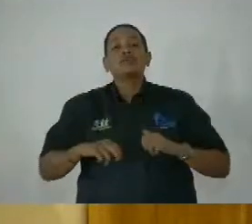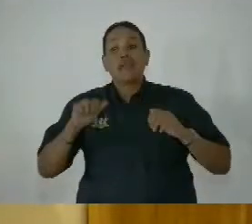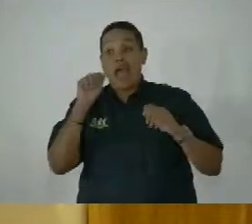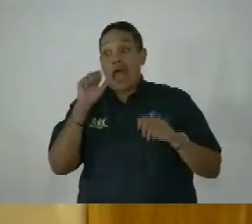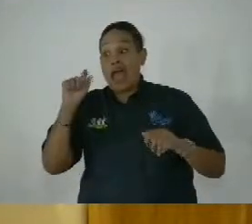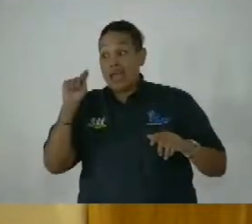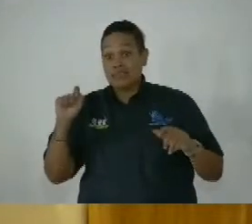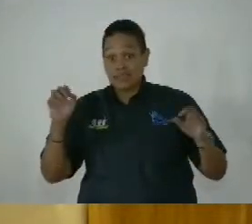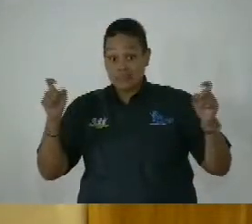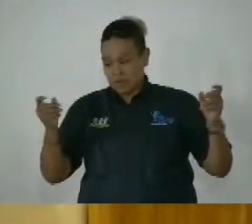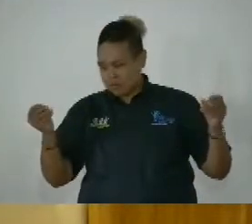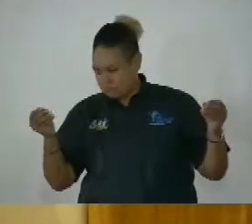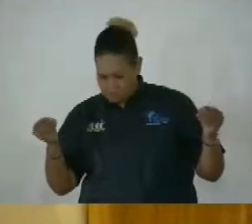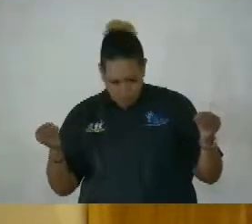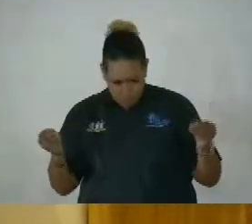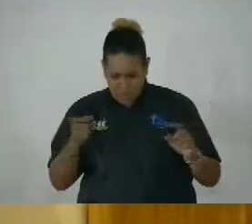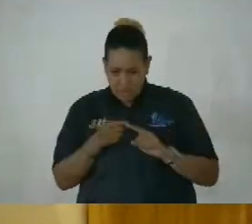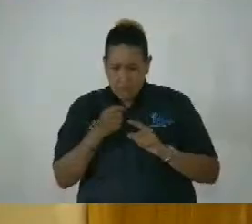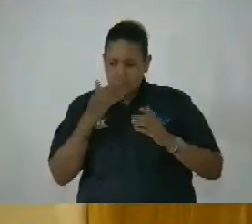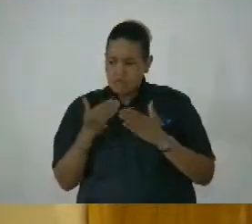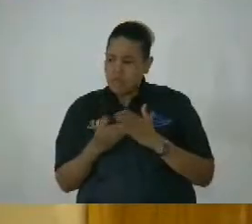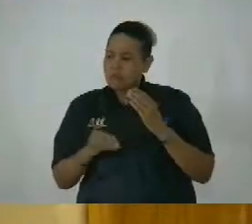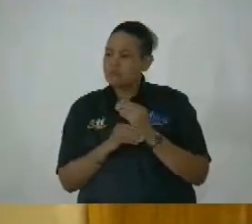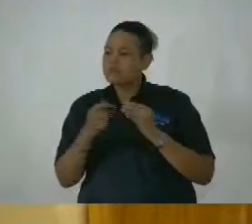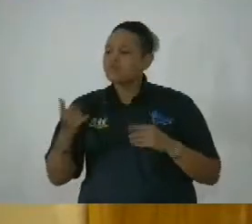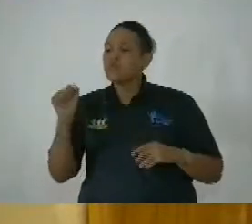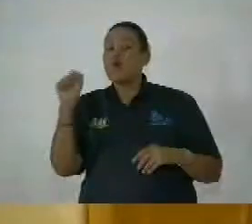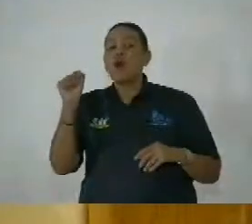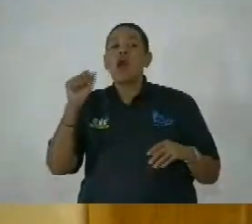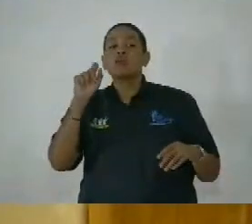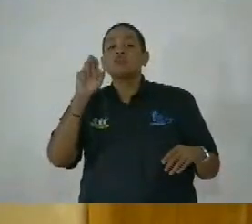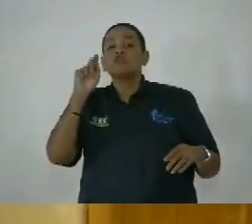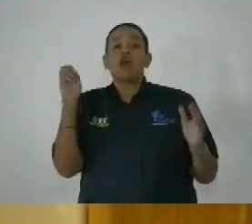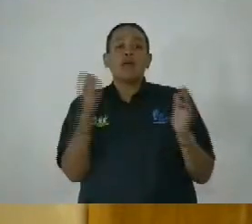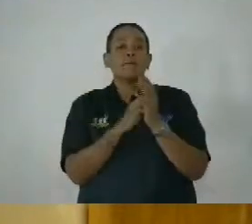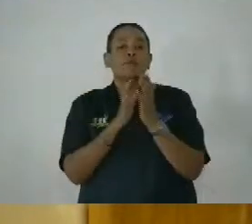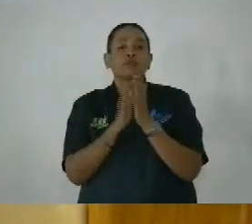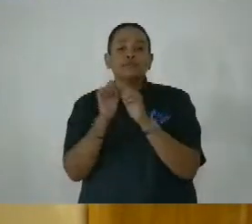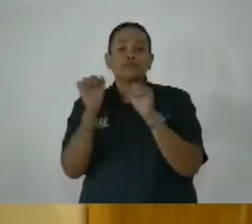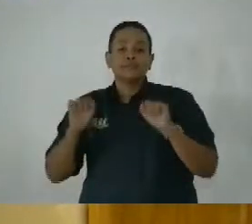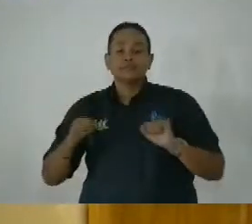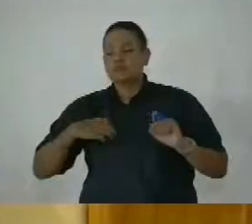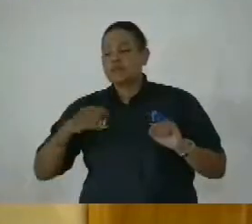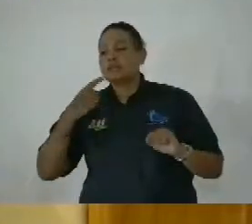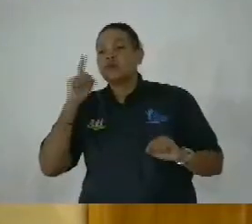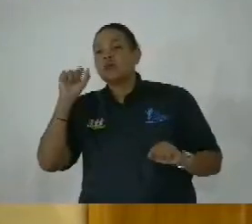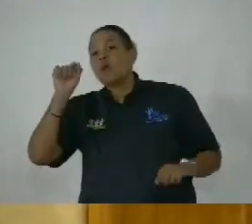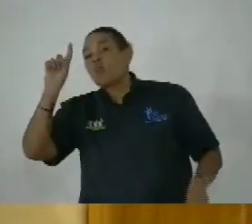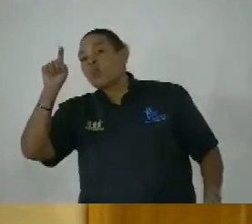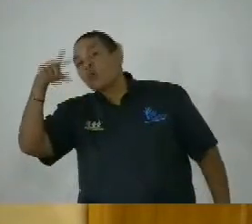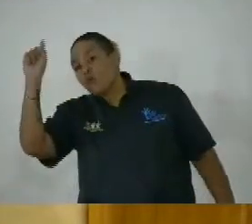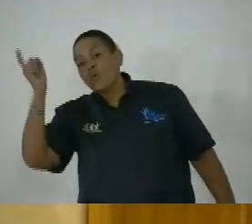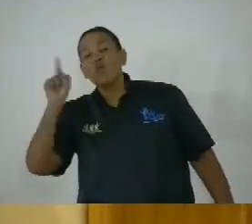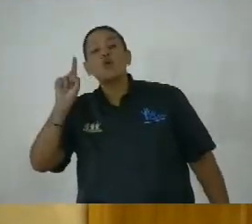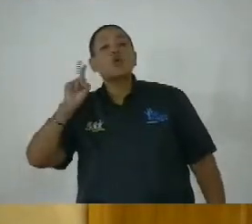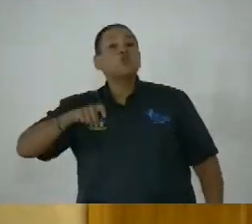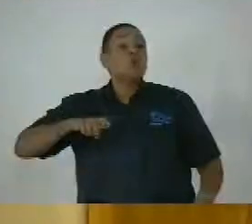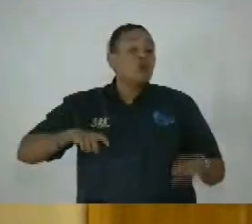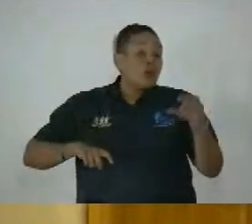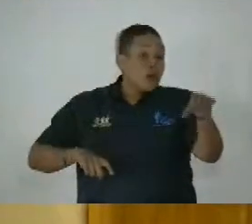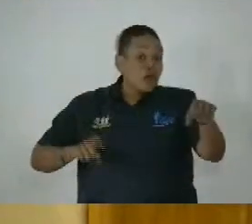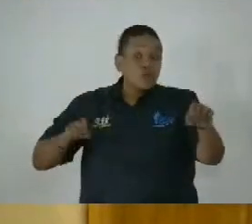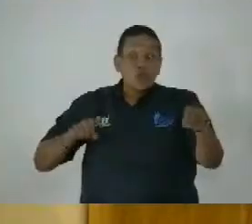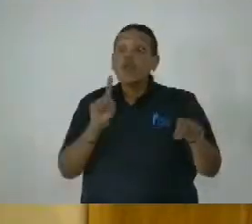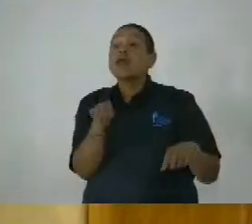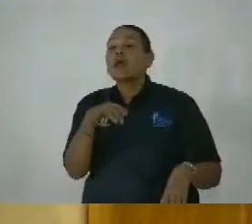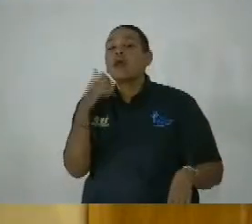well. Currently, over 1,400 vehicles are being tracked through the system. So we can say where they are, where they should be, and we